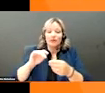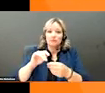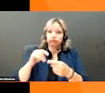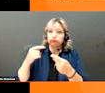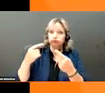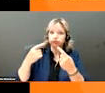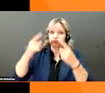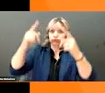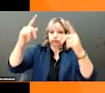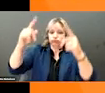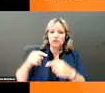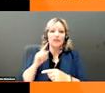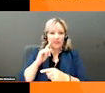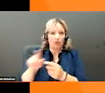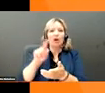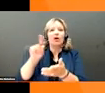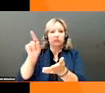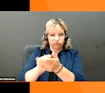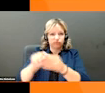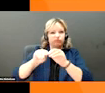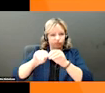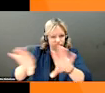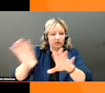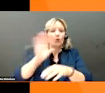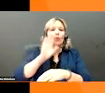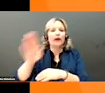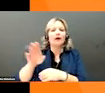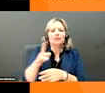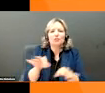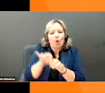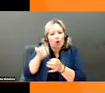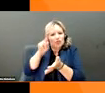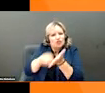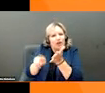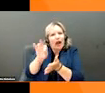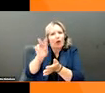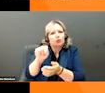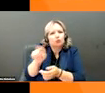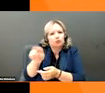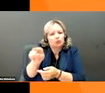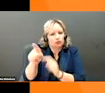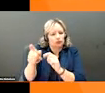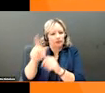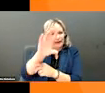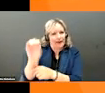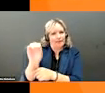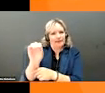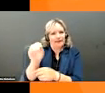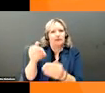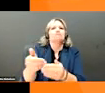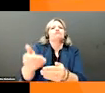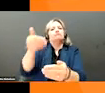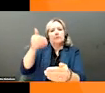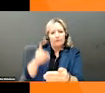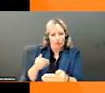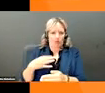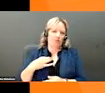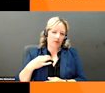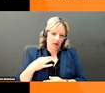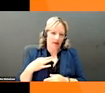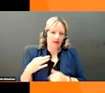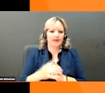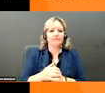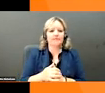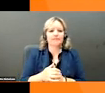be published as well. You want to look at what their priorities and interests are as well. And then you